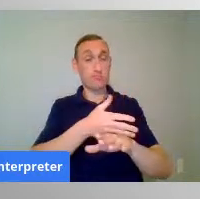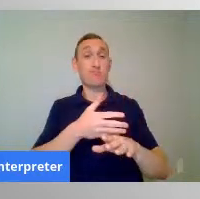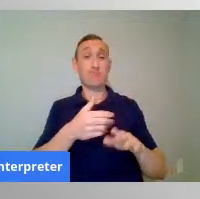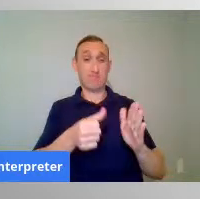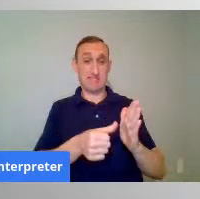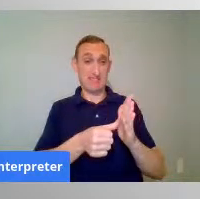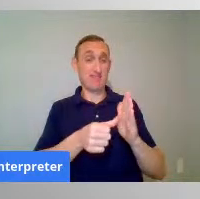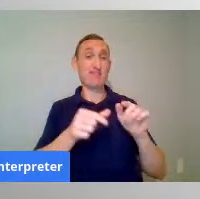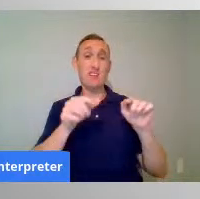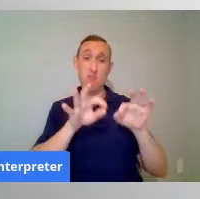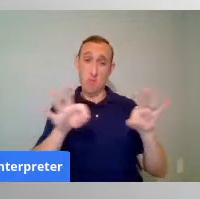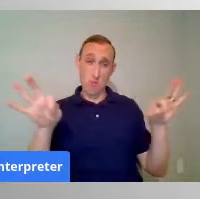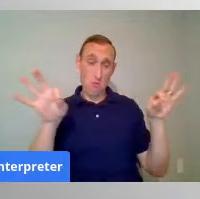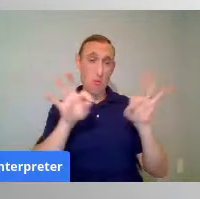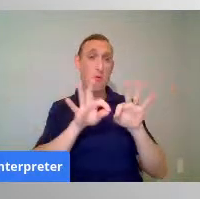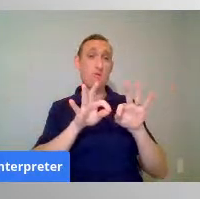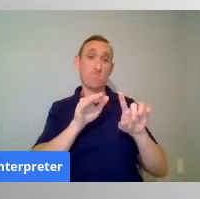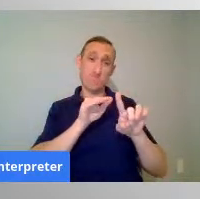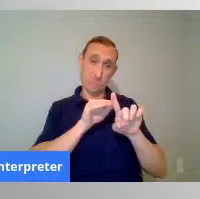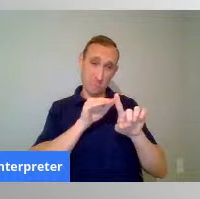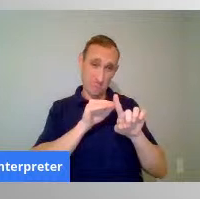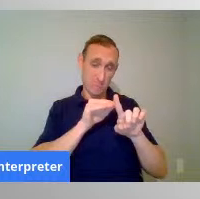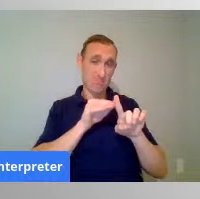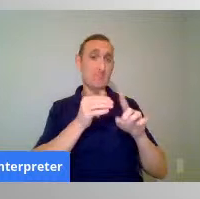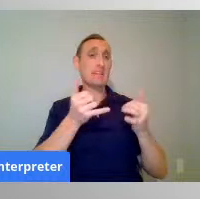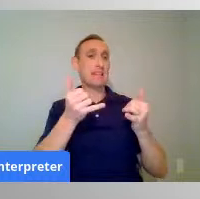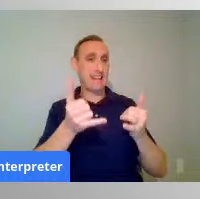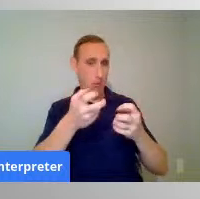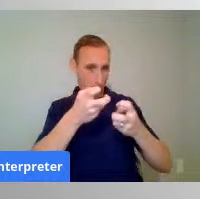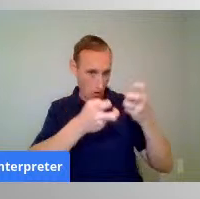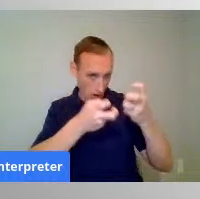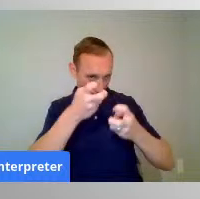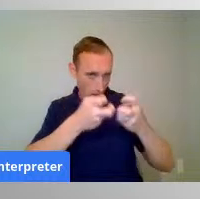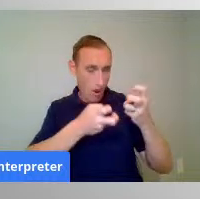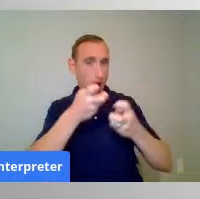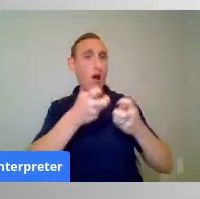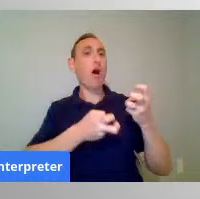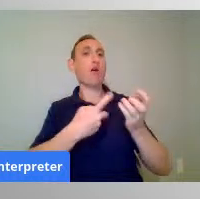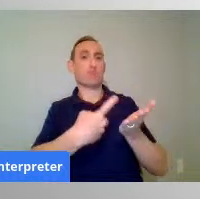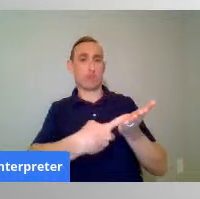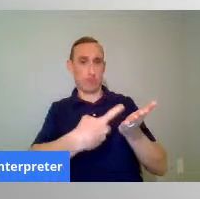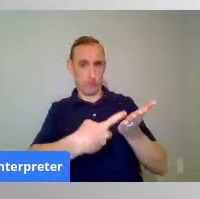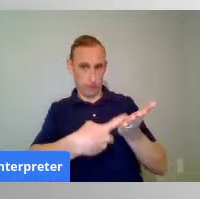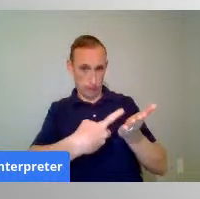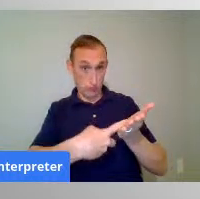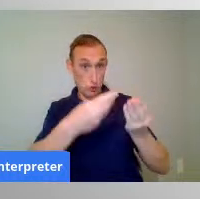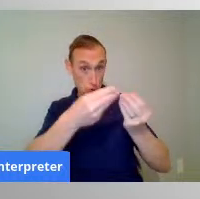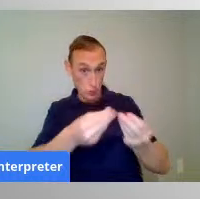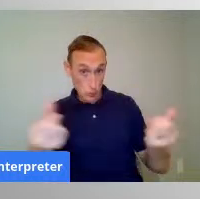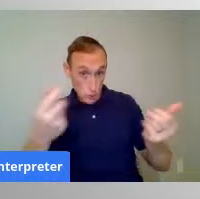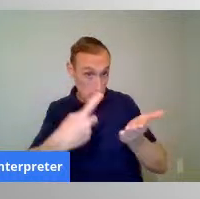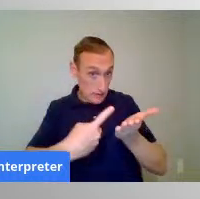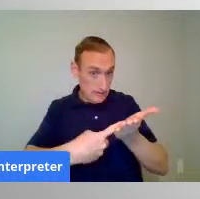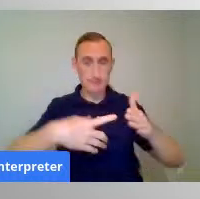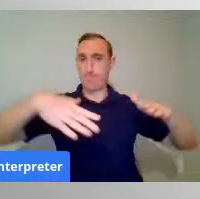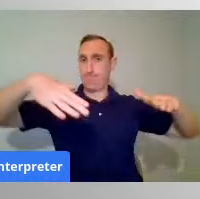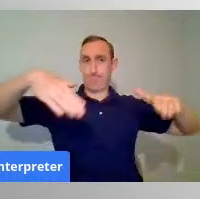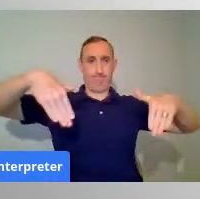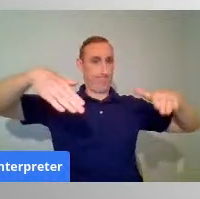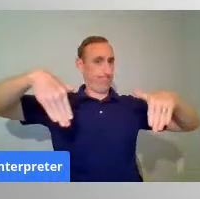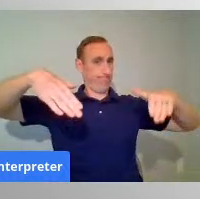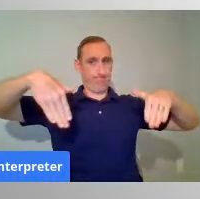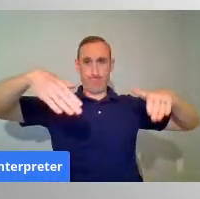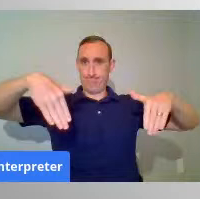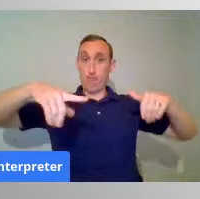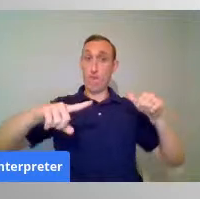is our opportunity to really dig into the problem. And so it's a problem analysis. We're not going to really move into the solution because we have to make sure